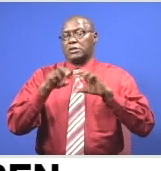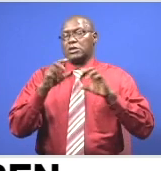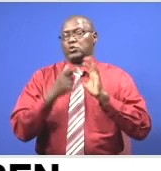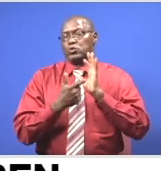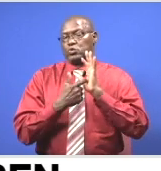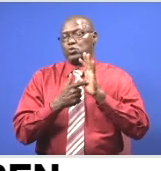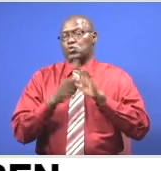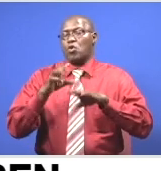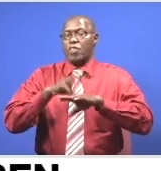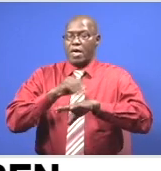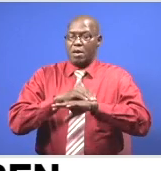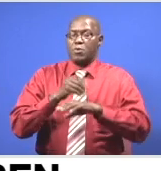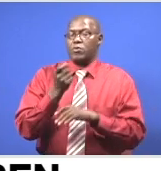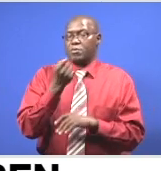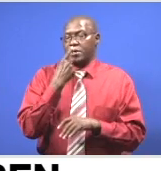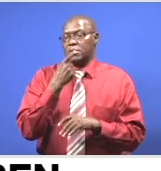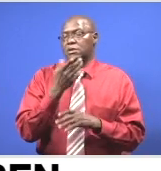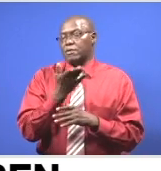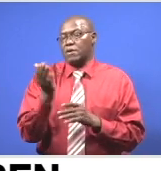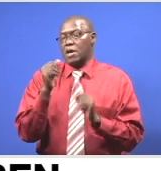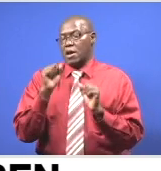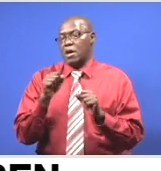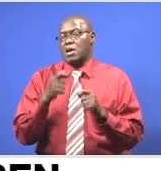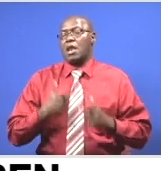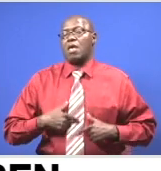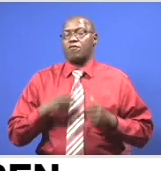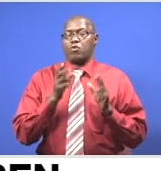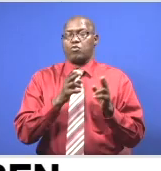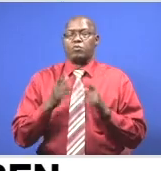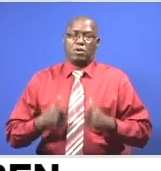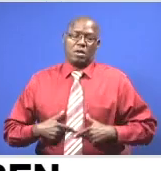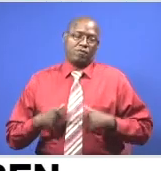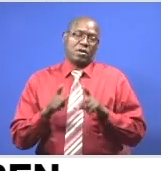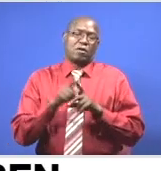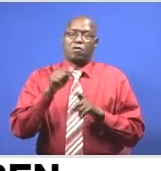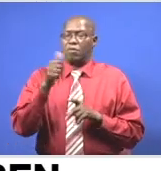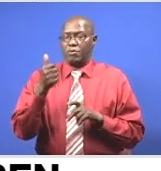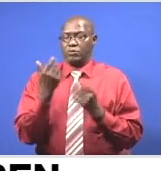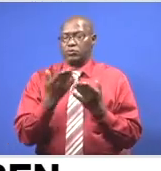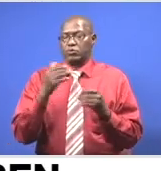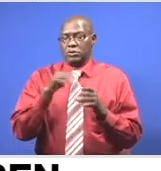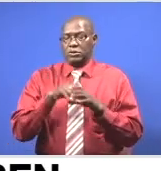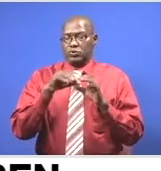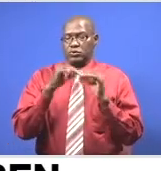therapy and medication, they too can live normal lives like any other child in the society